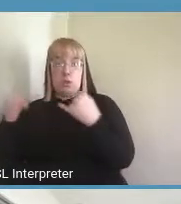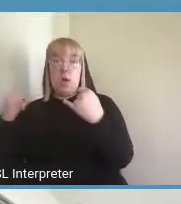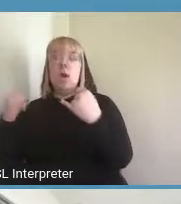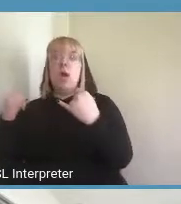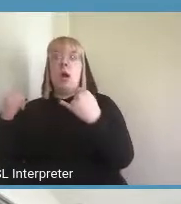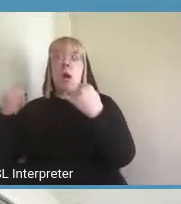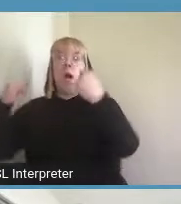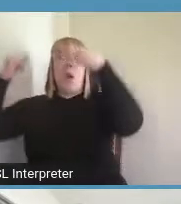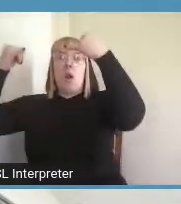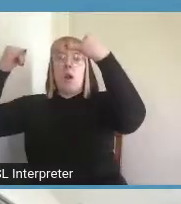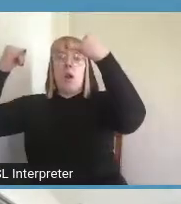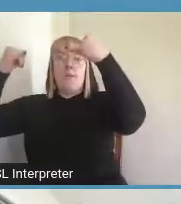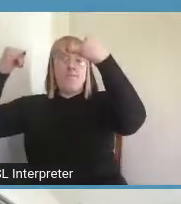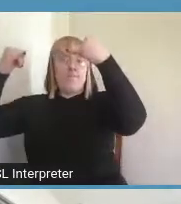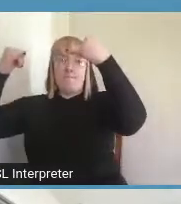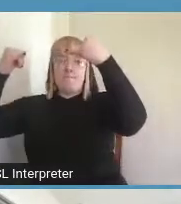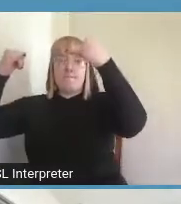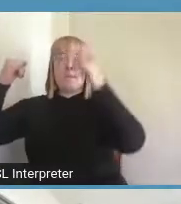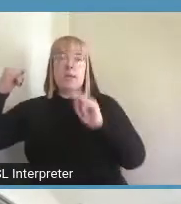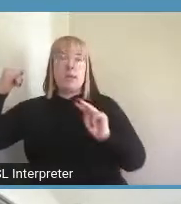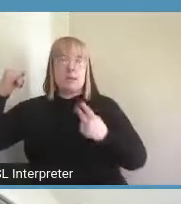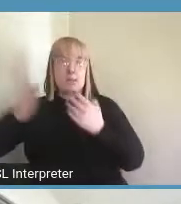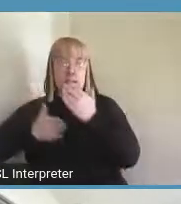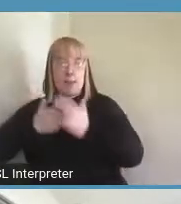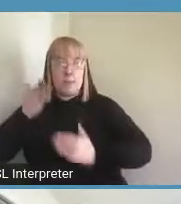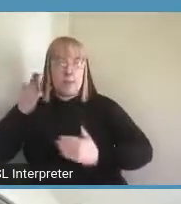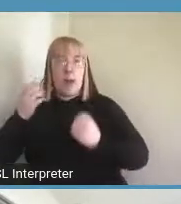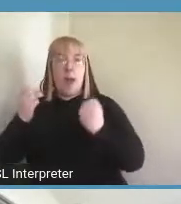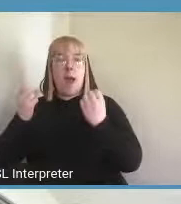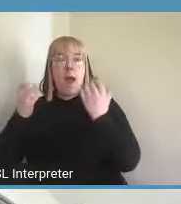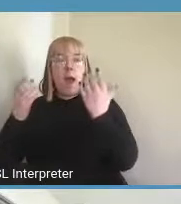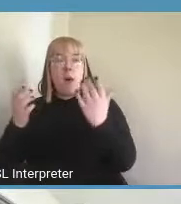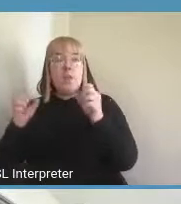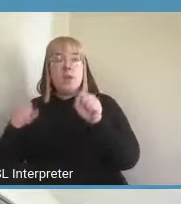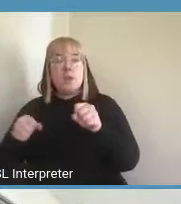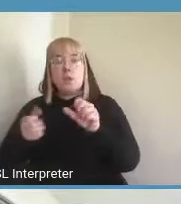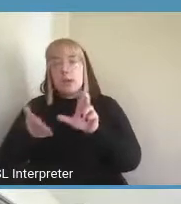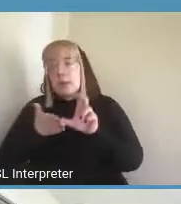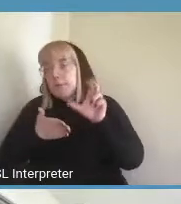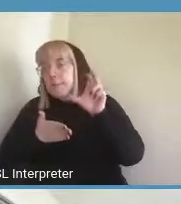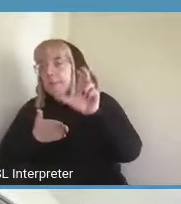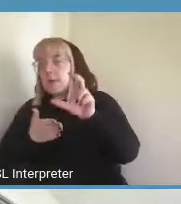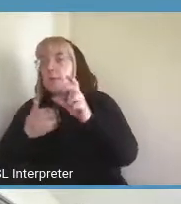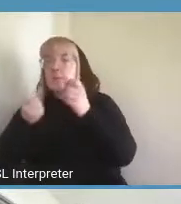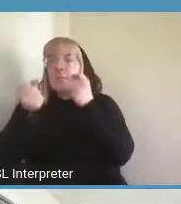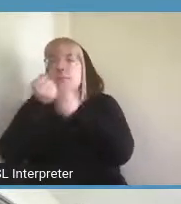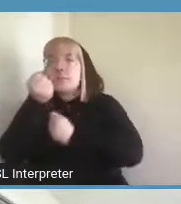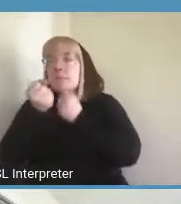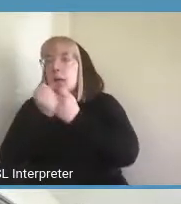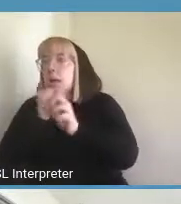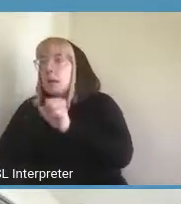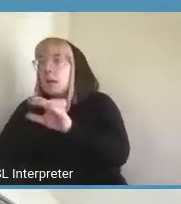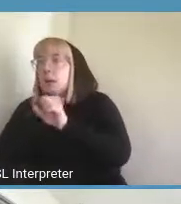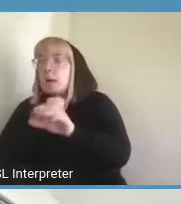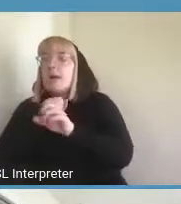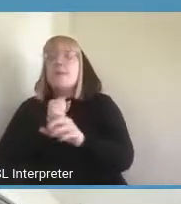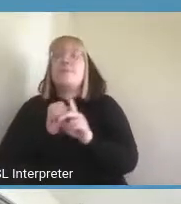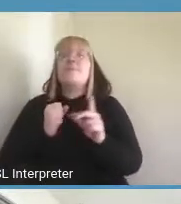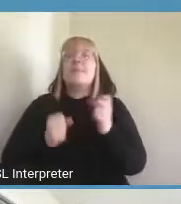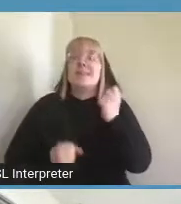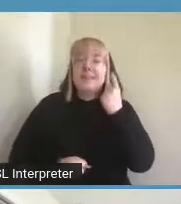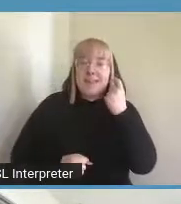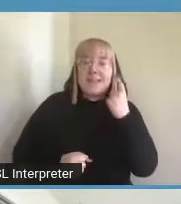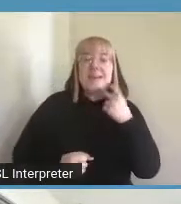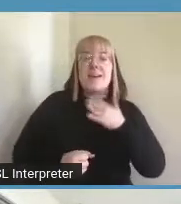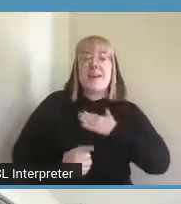this. So the second piece here is how much we can invest in promoting those online courses next year. Our budget for advertising for our